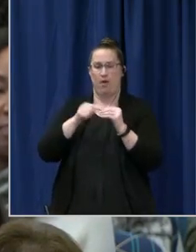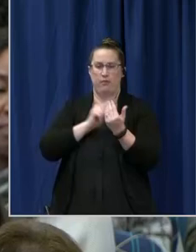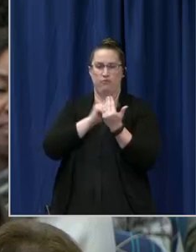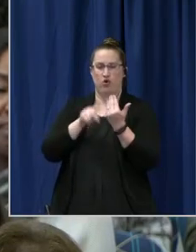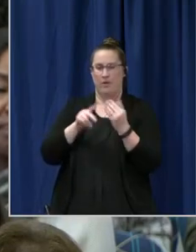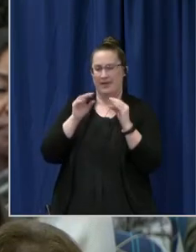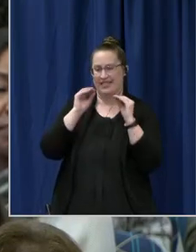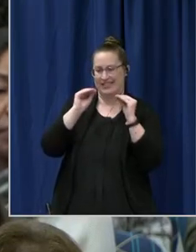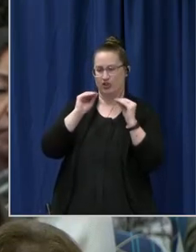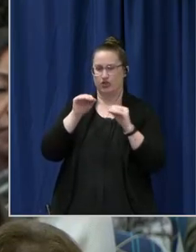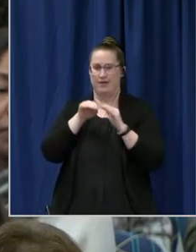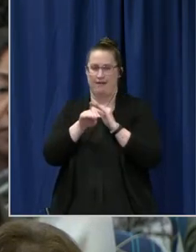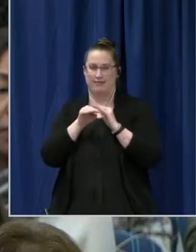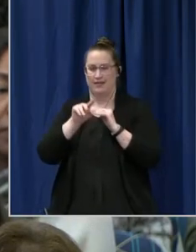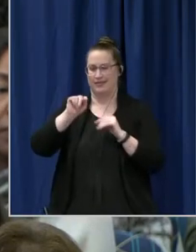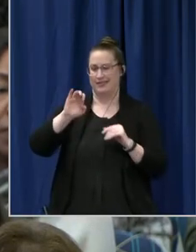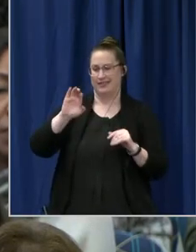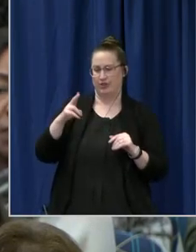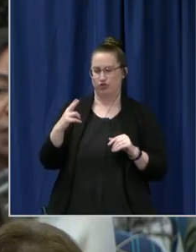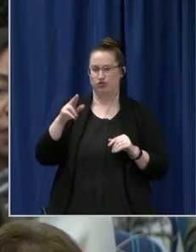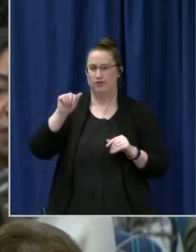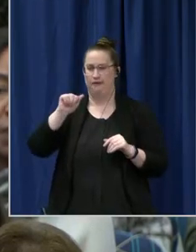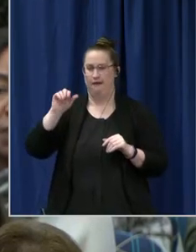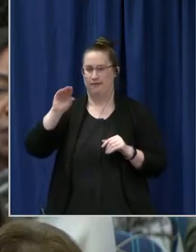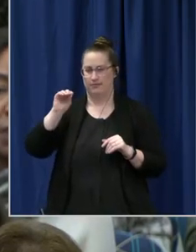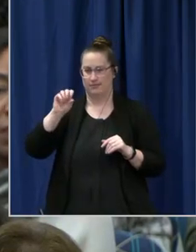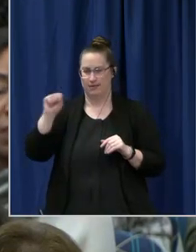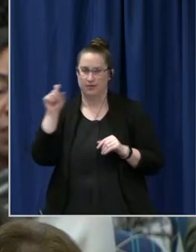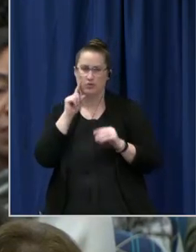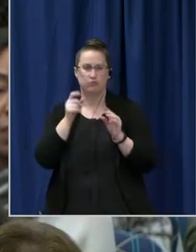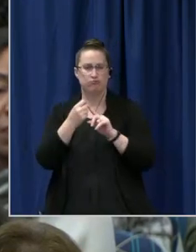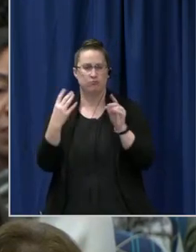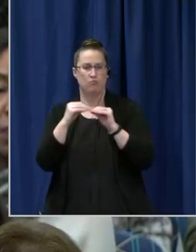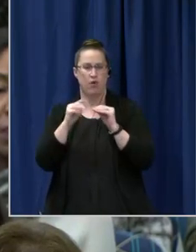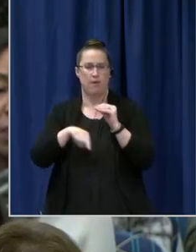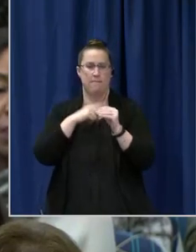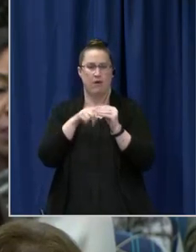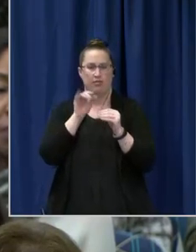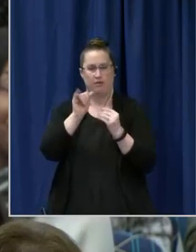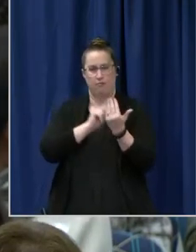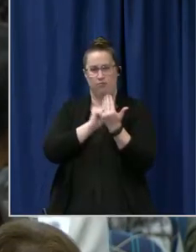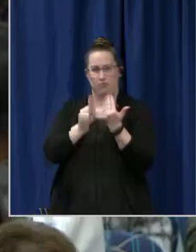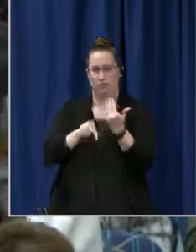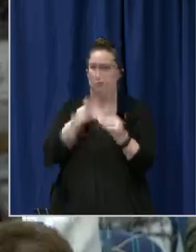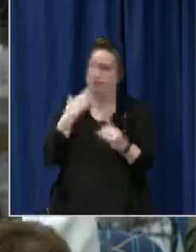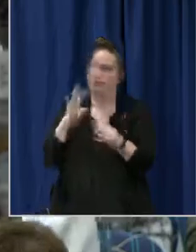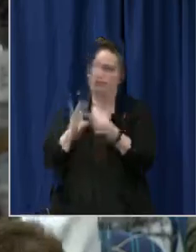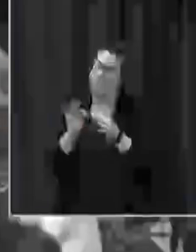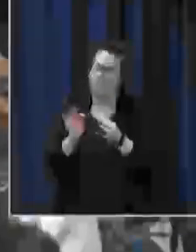information about that program that is addressing that specific issue that you spoke about. Thank you for your comment.